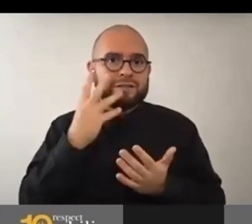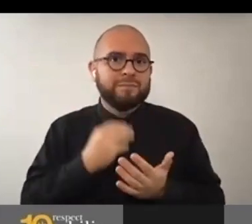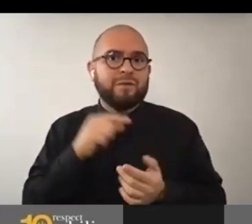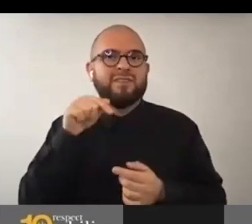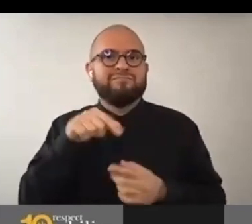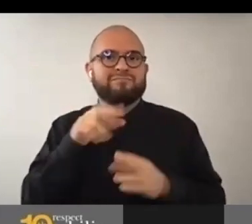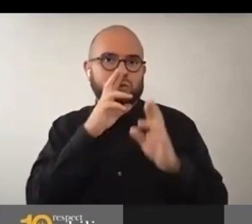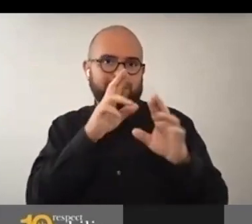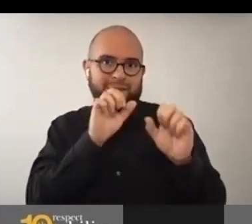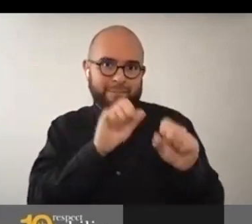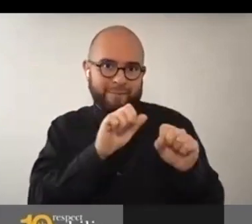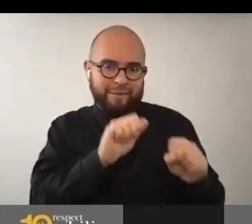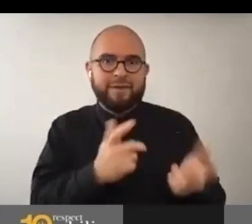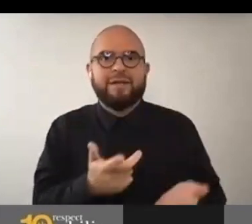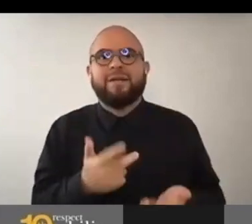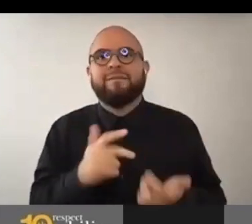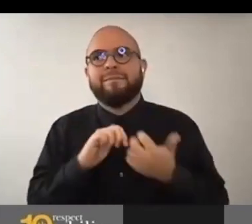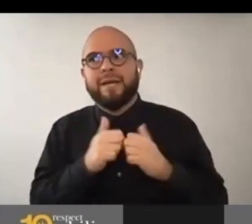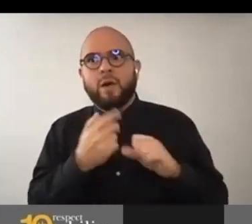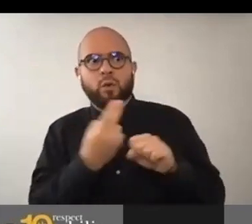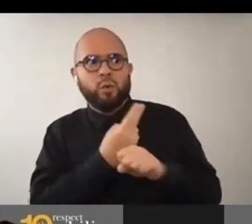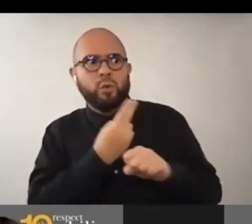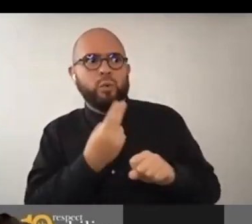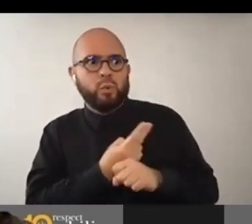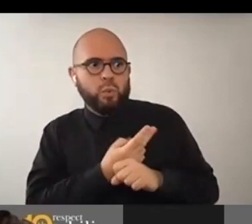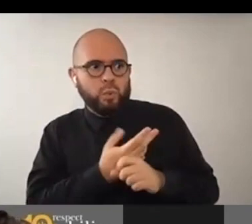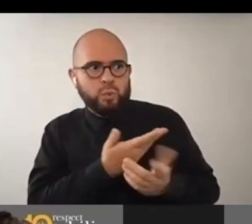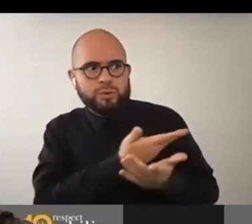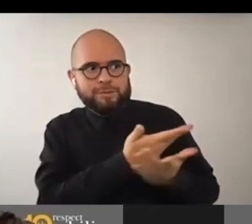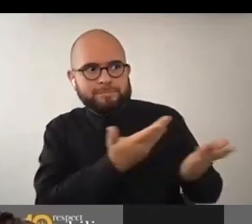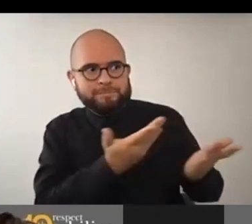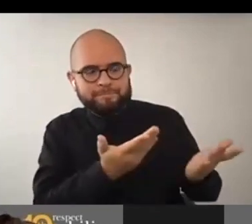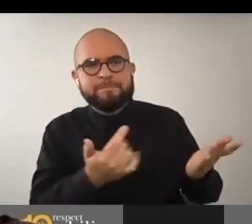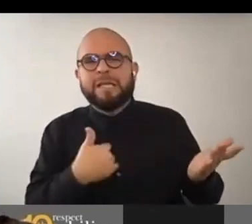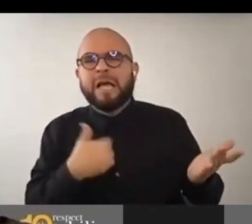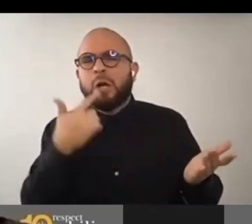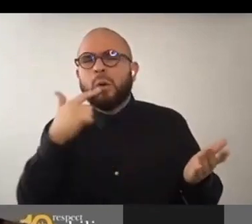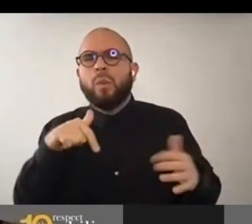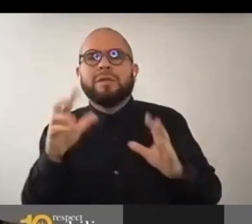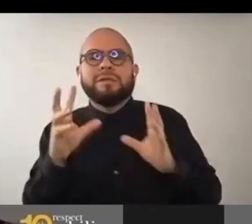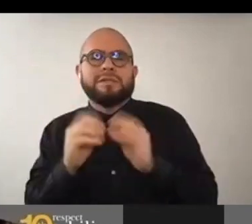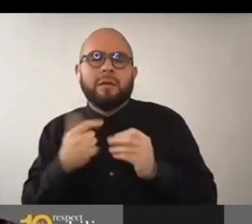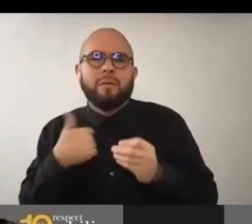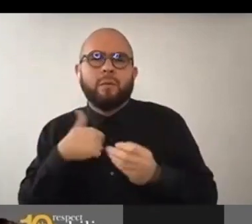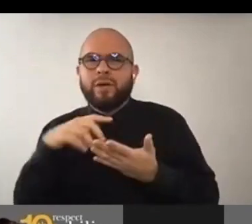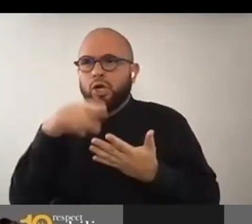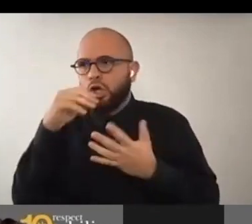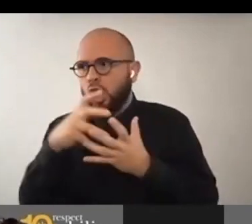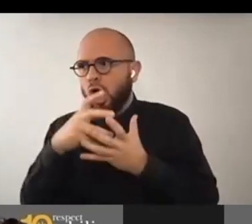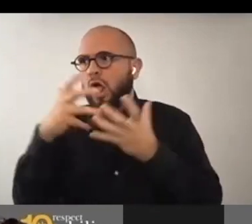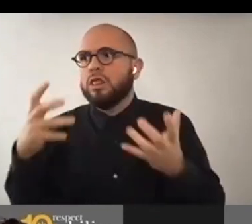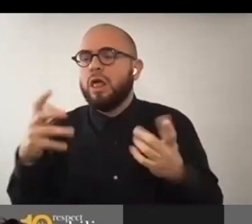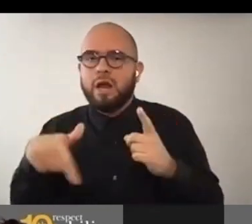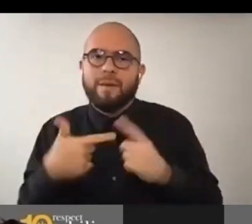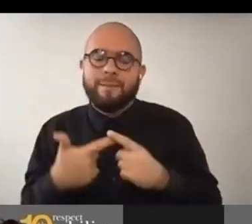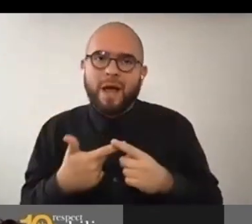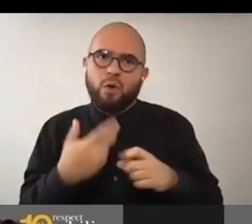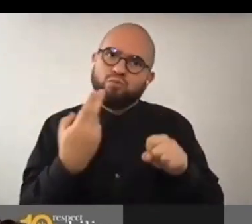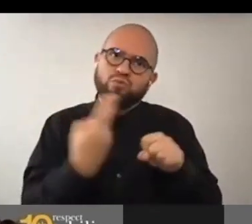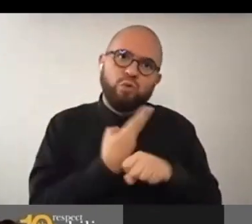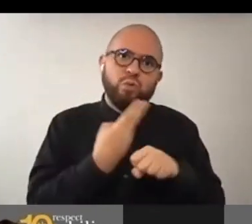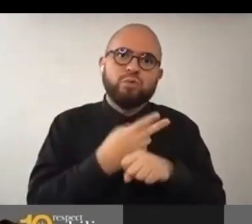just leveraging. I know we've talked in the summit a lot about putting your network to work, and